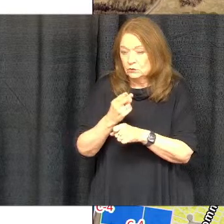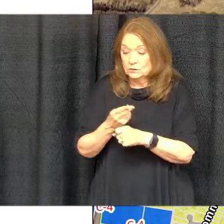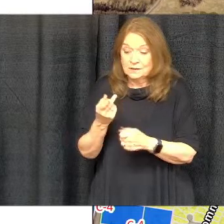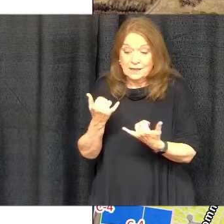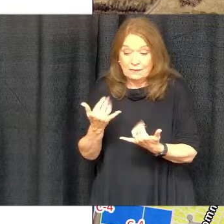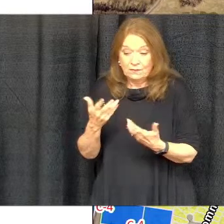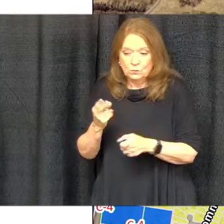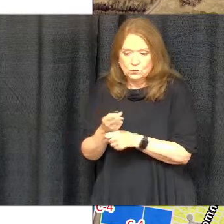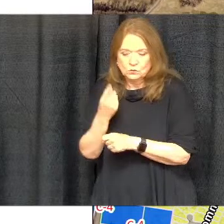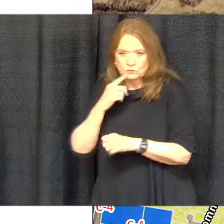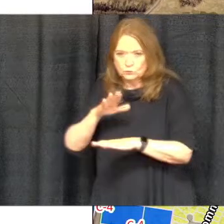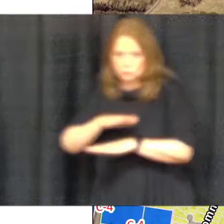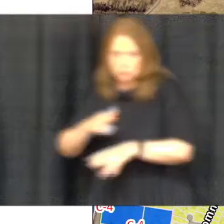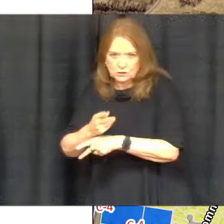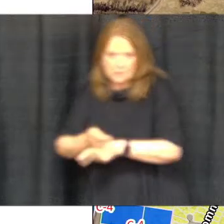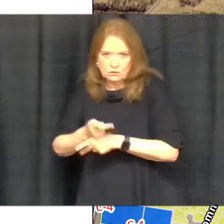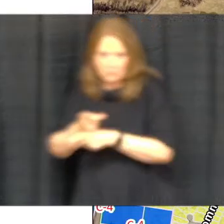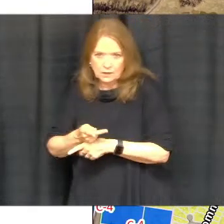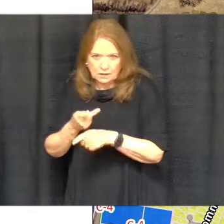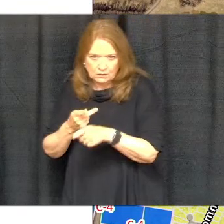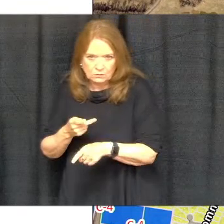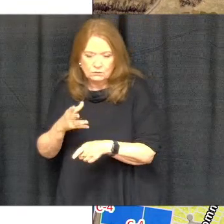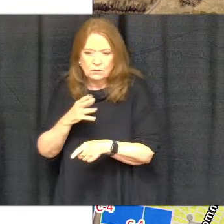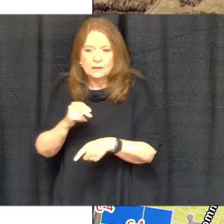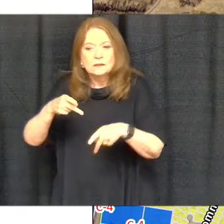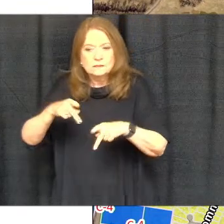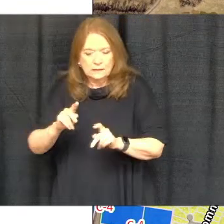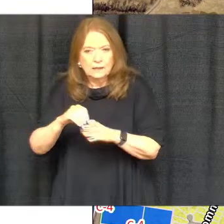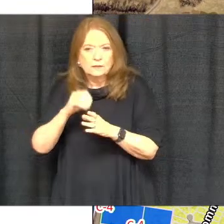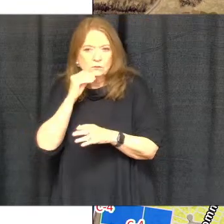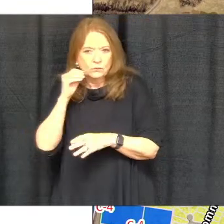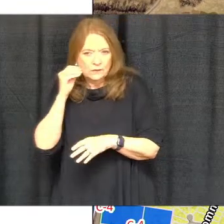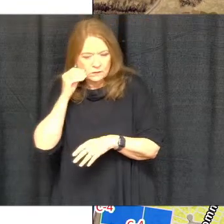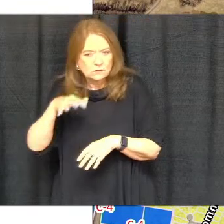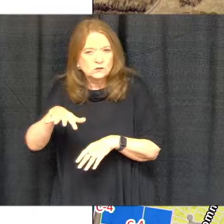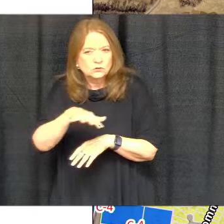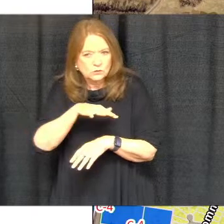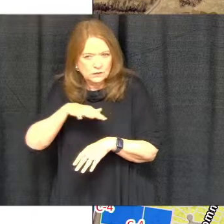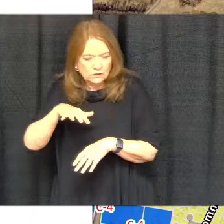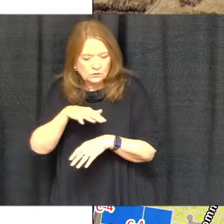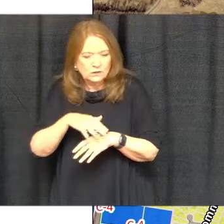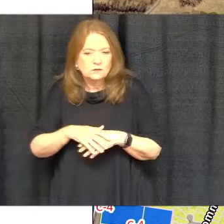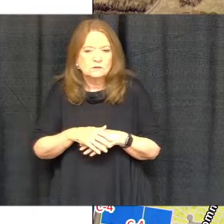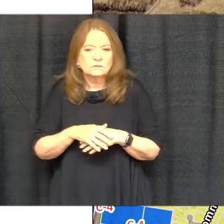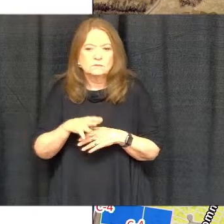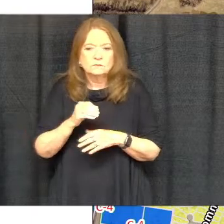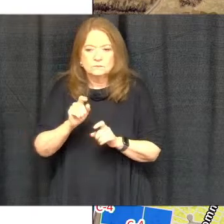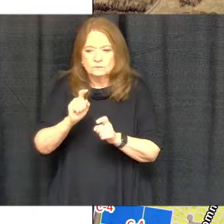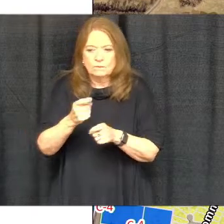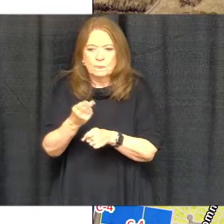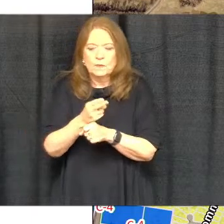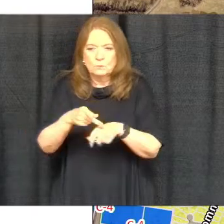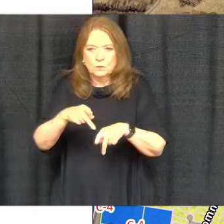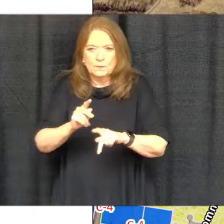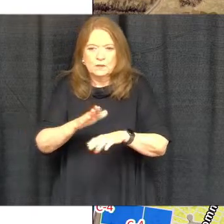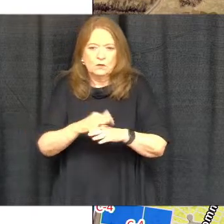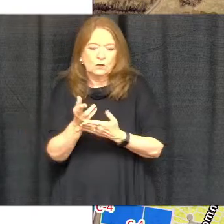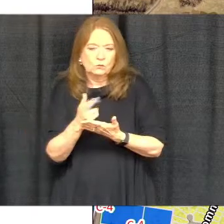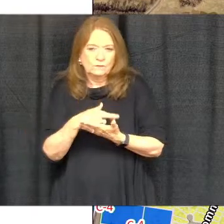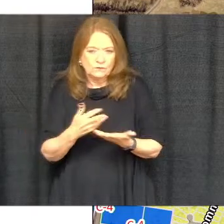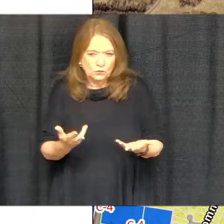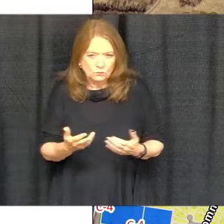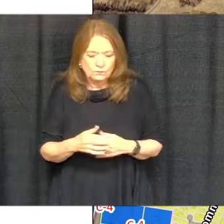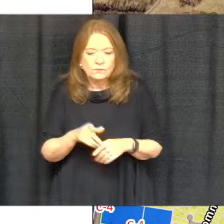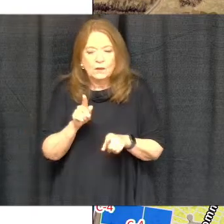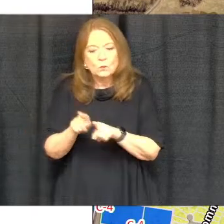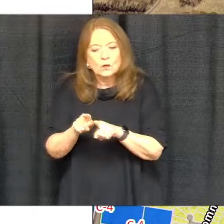childcare, church childcare are allowed in residential districts when the Board of Zoning Appeals has given them a use permitted on review. They